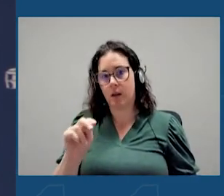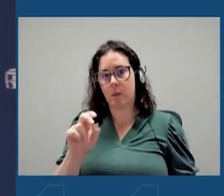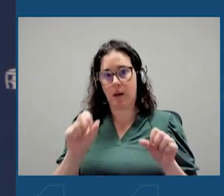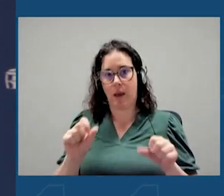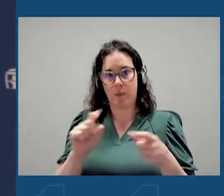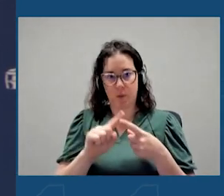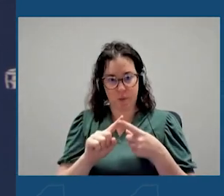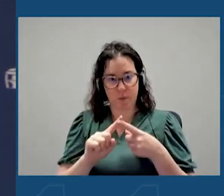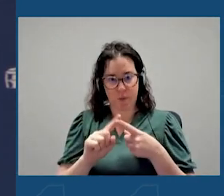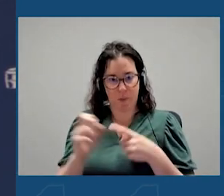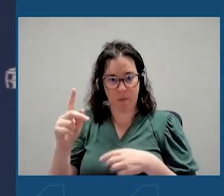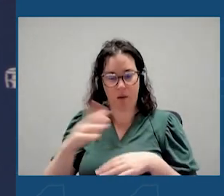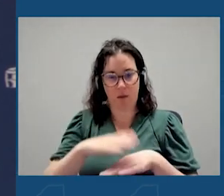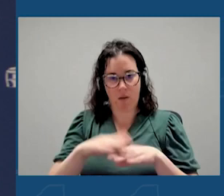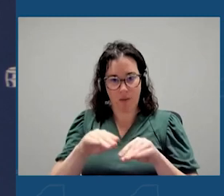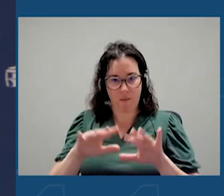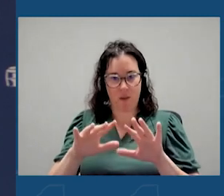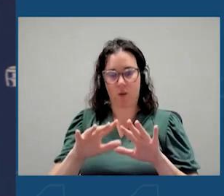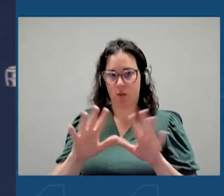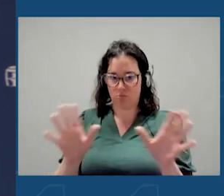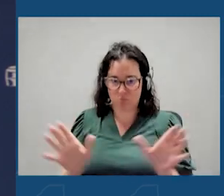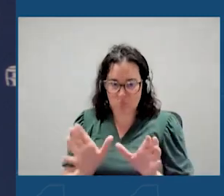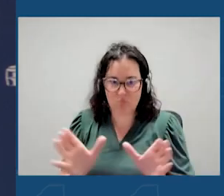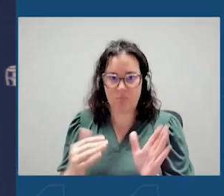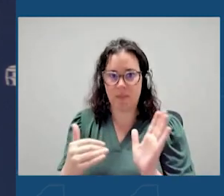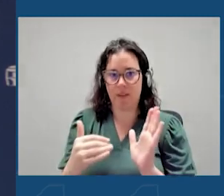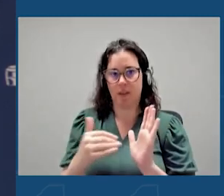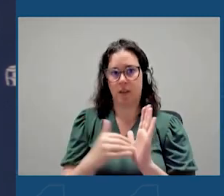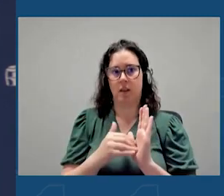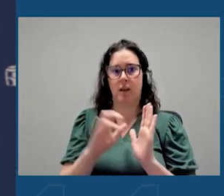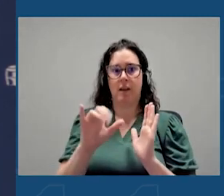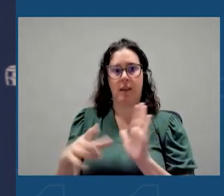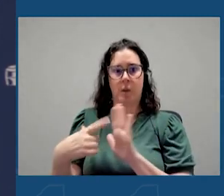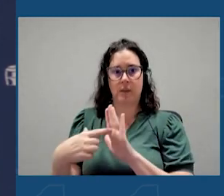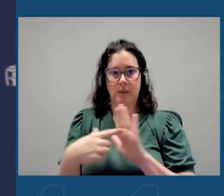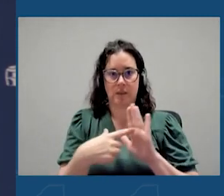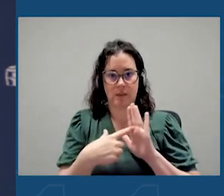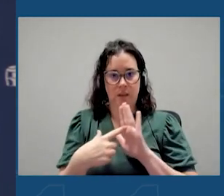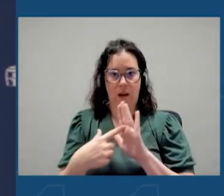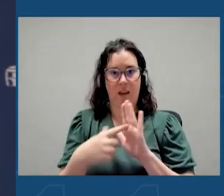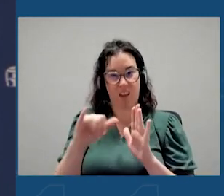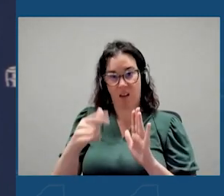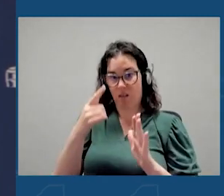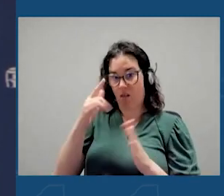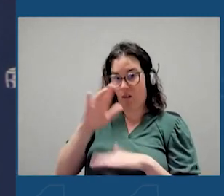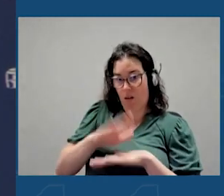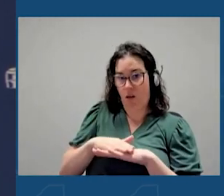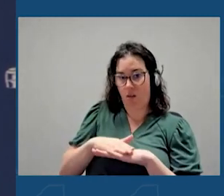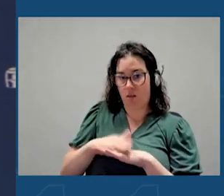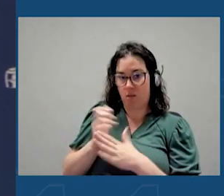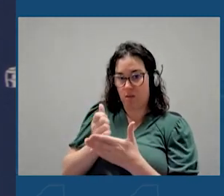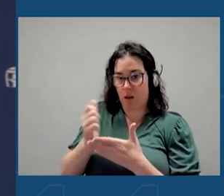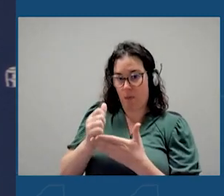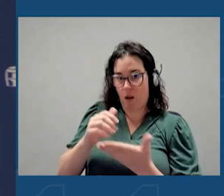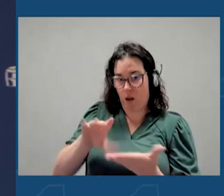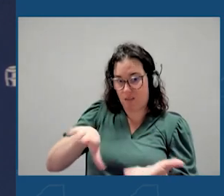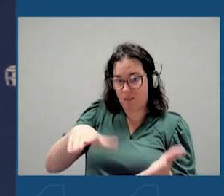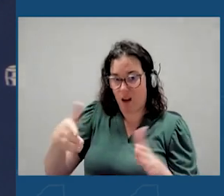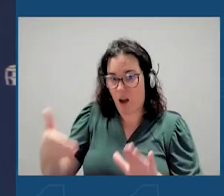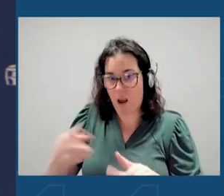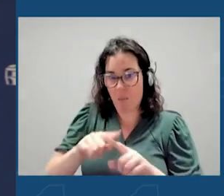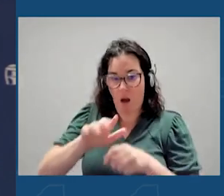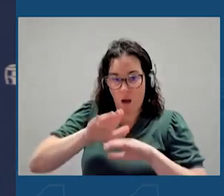field and brought back to life, that was a sign to all of us from God that